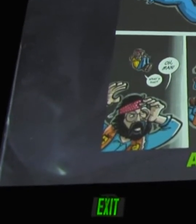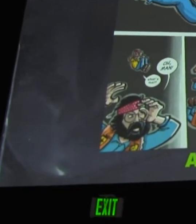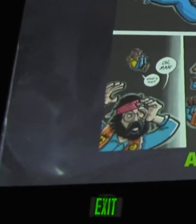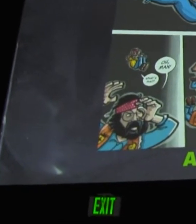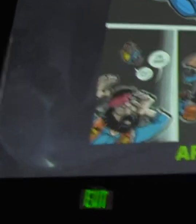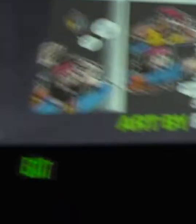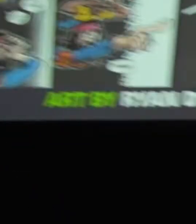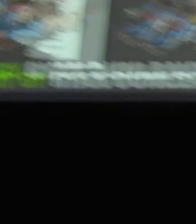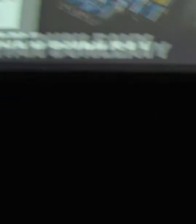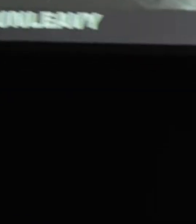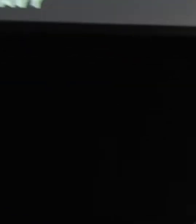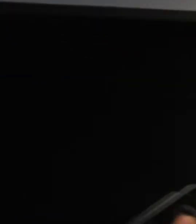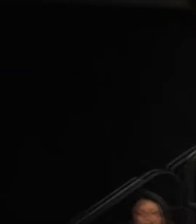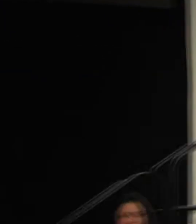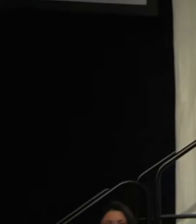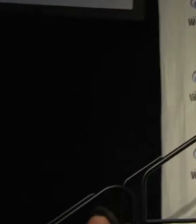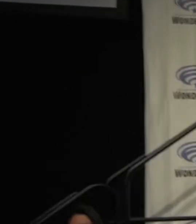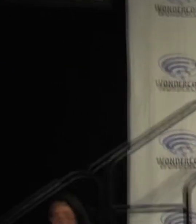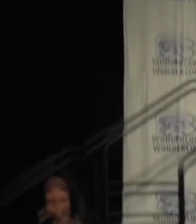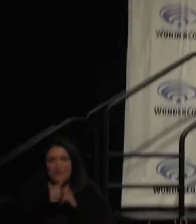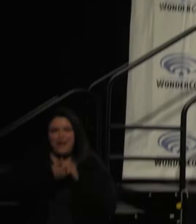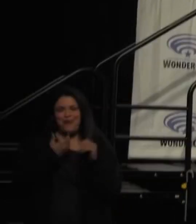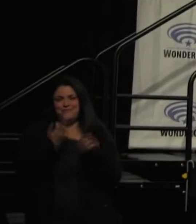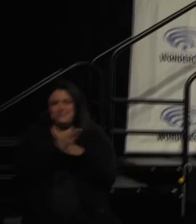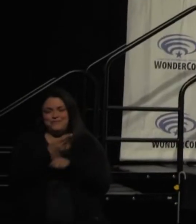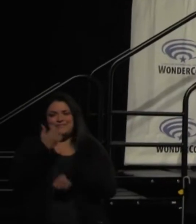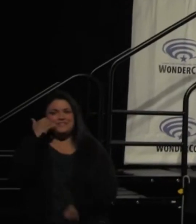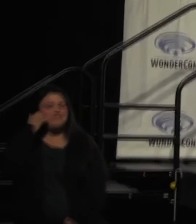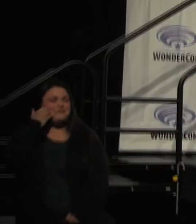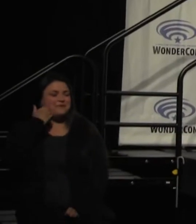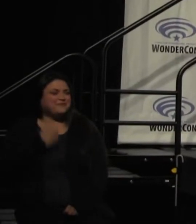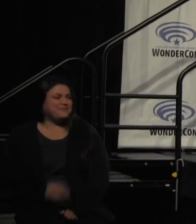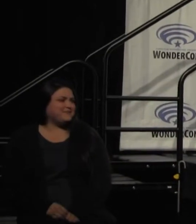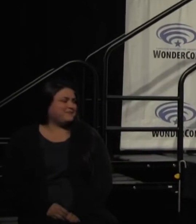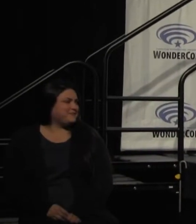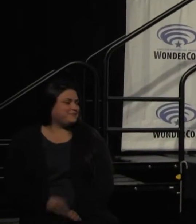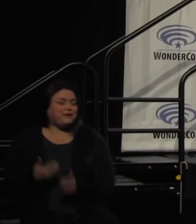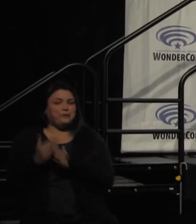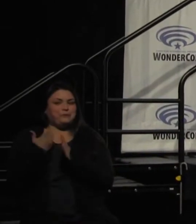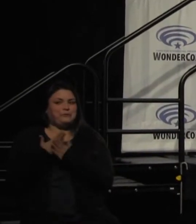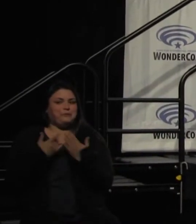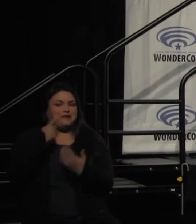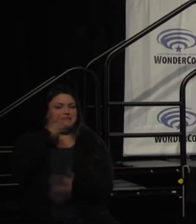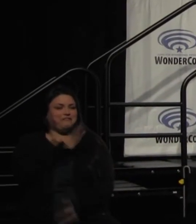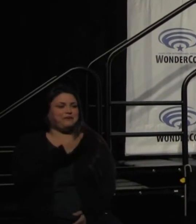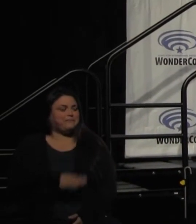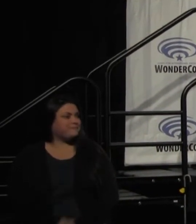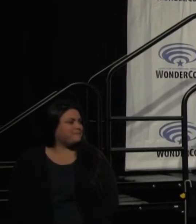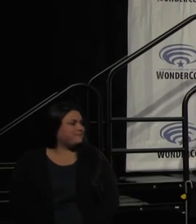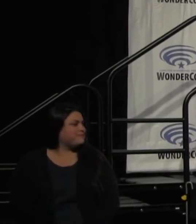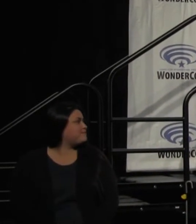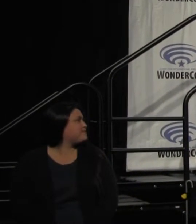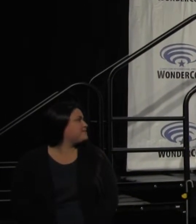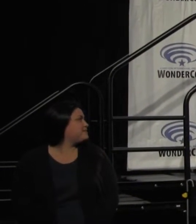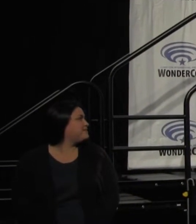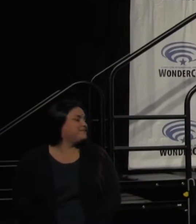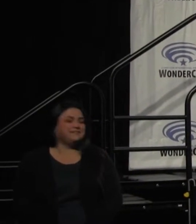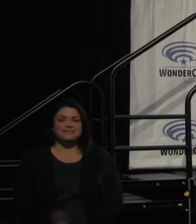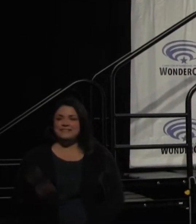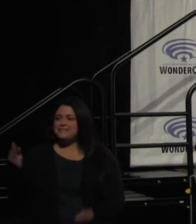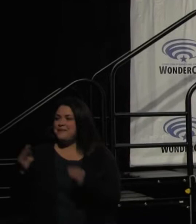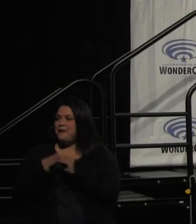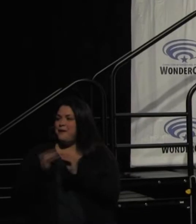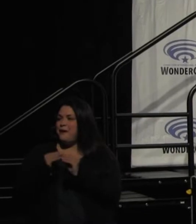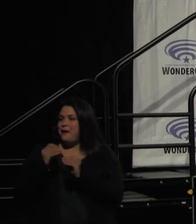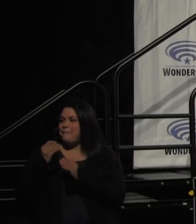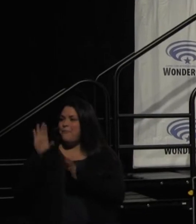We think he's just learning how to do this cell phone. It's a new thing. So check, here's some more artwork